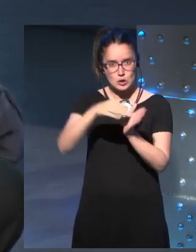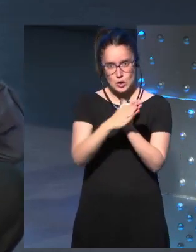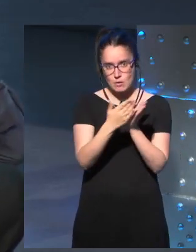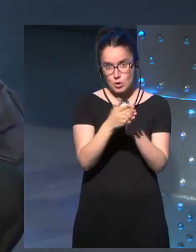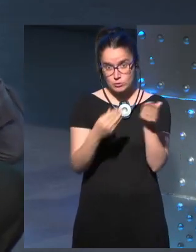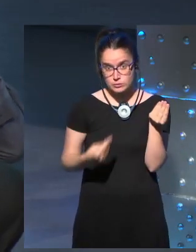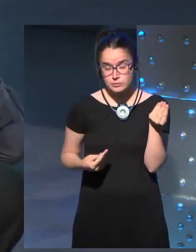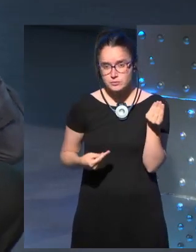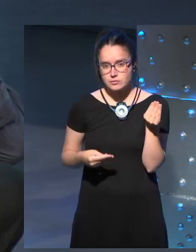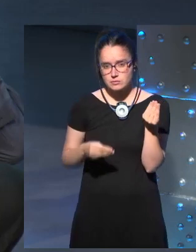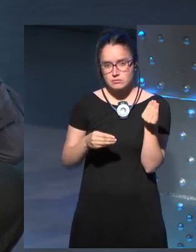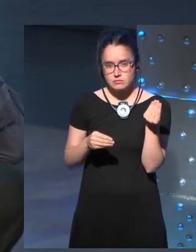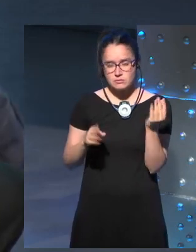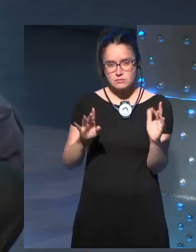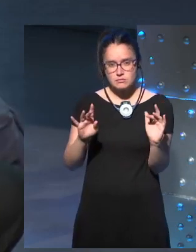If that helps.